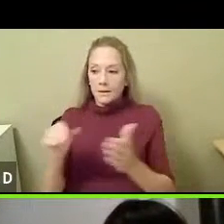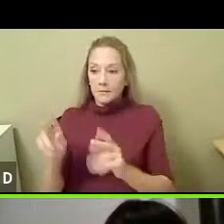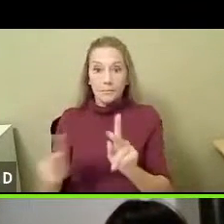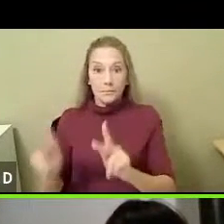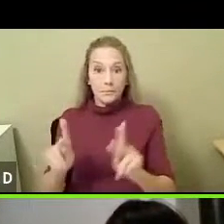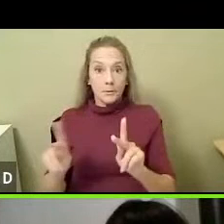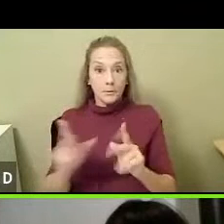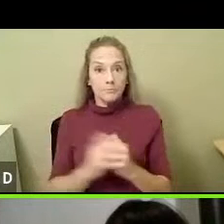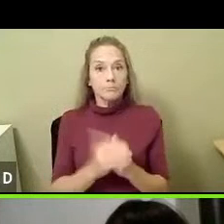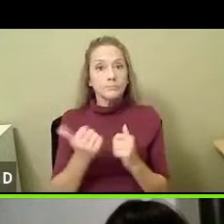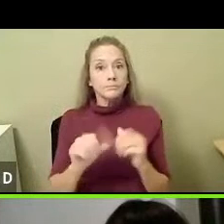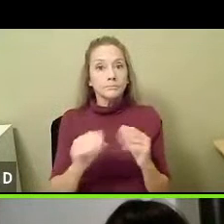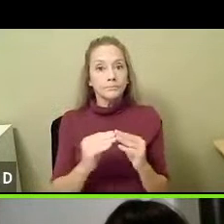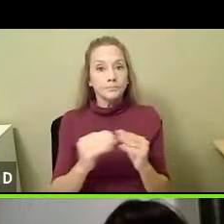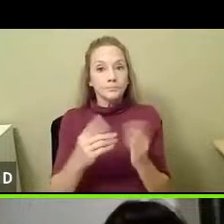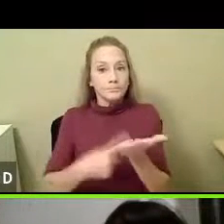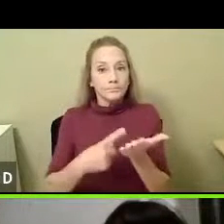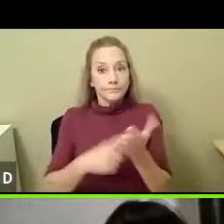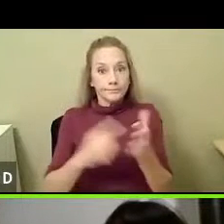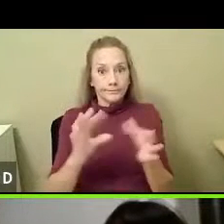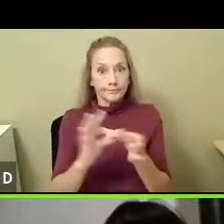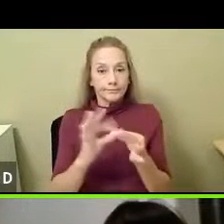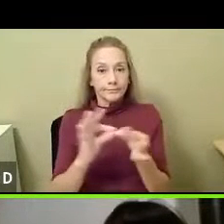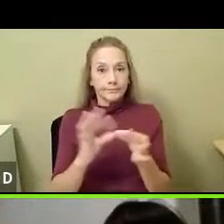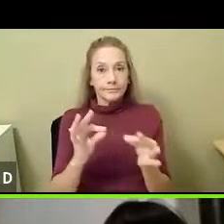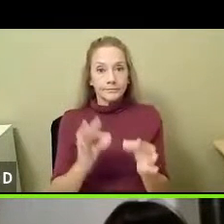Further comments, questions?